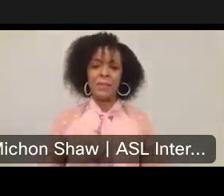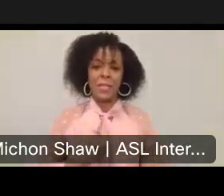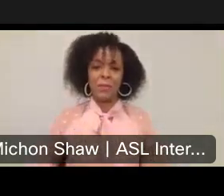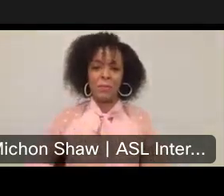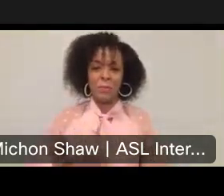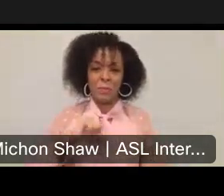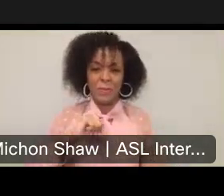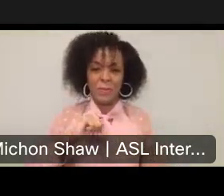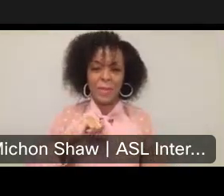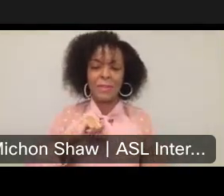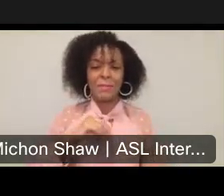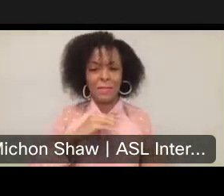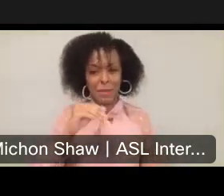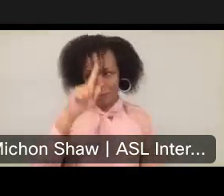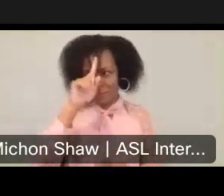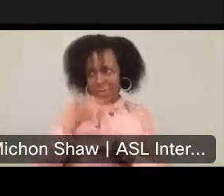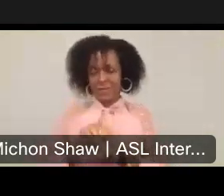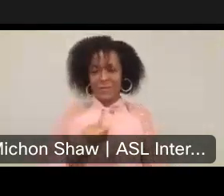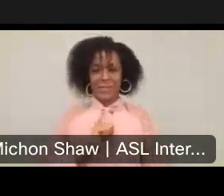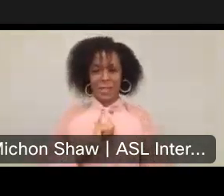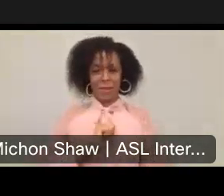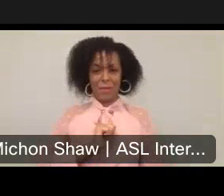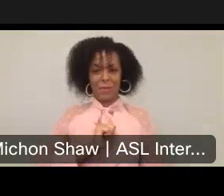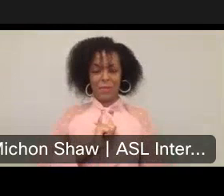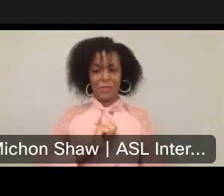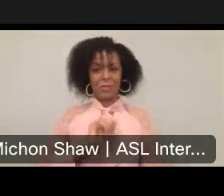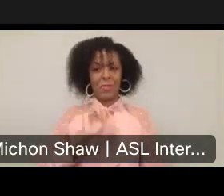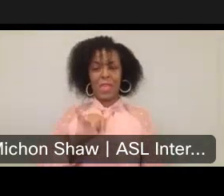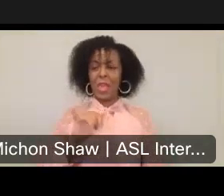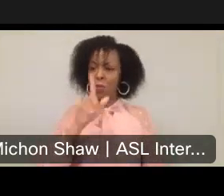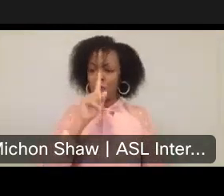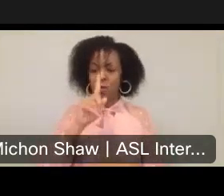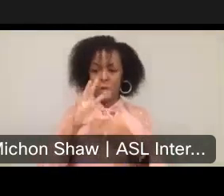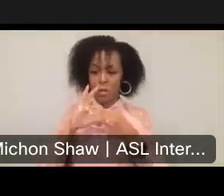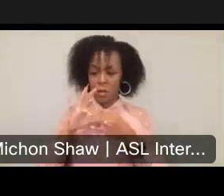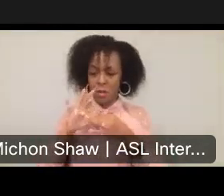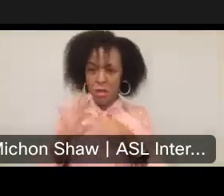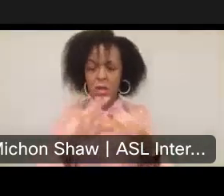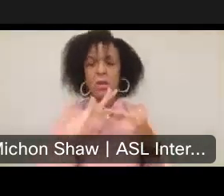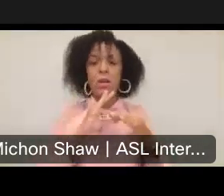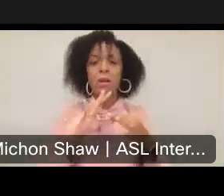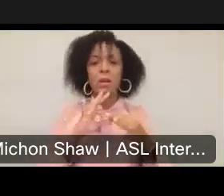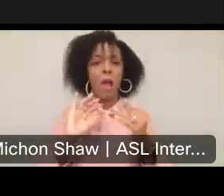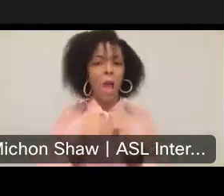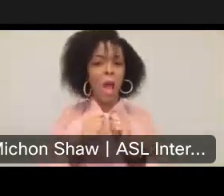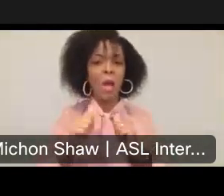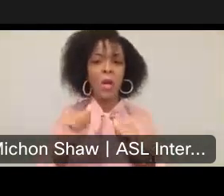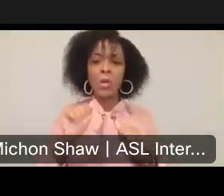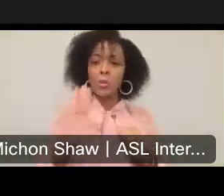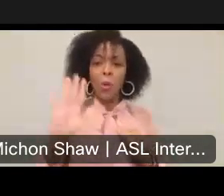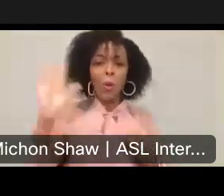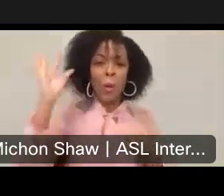self-belief in yourself. And so these are the things that all tie together. So the way you wear your hair, or that's part